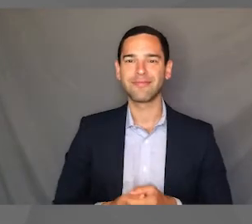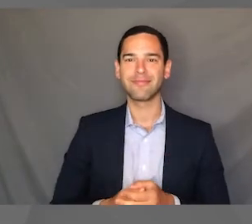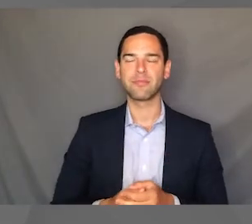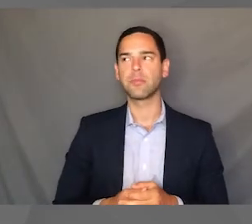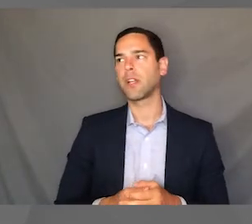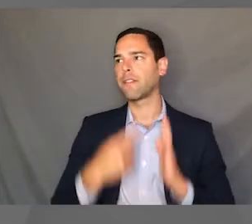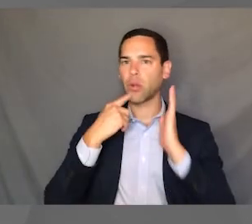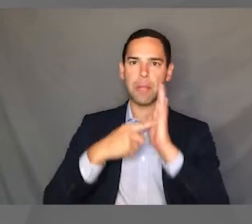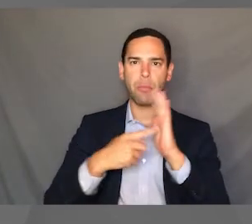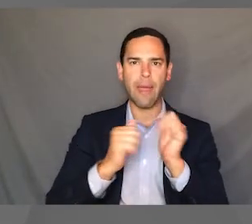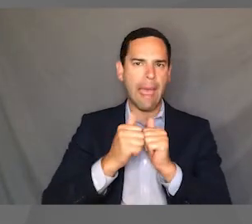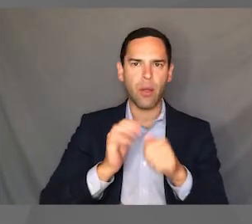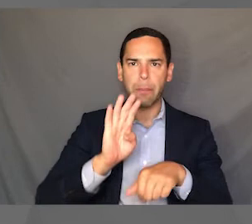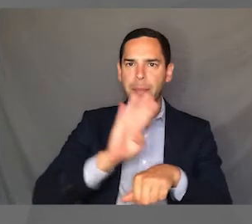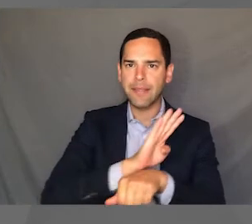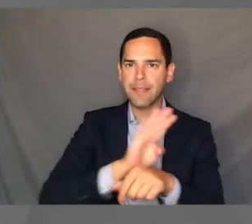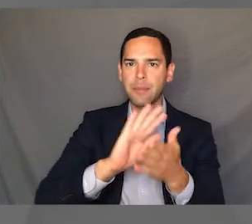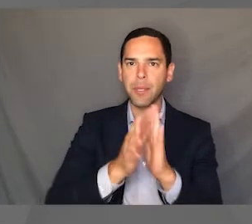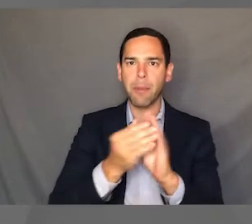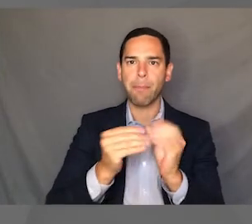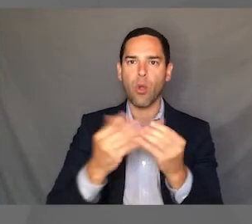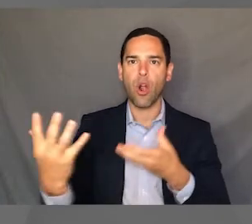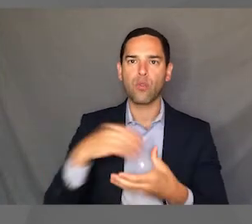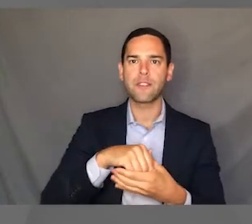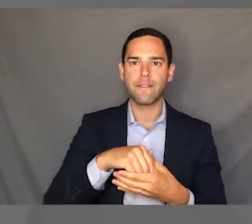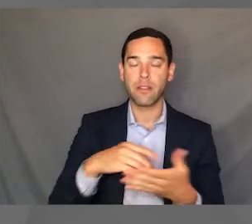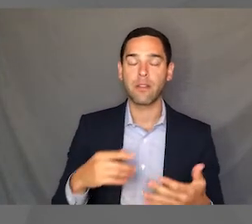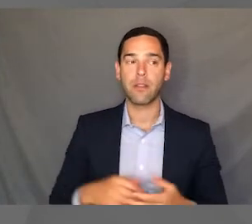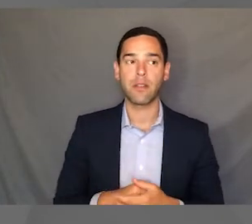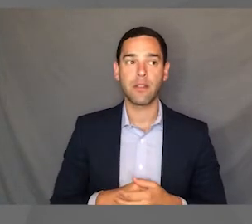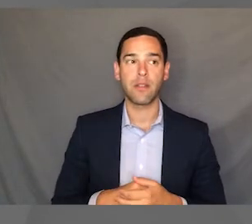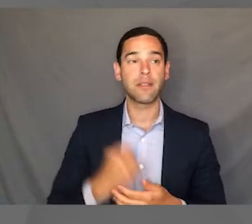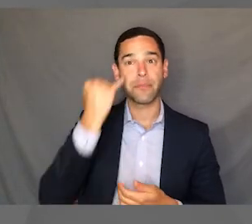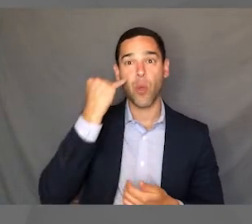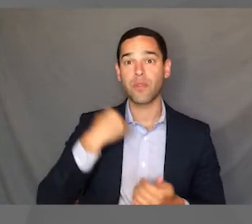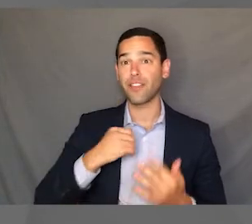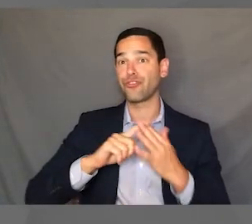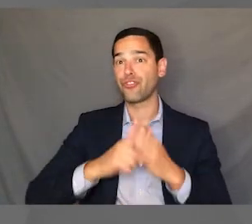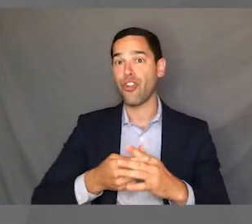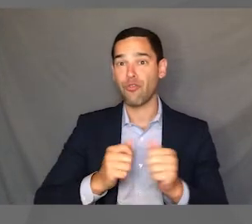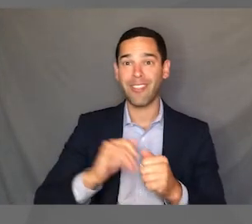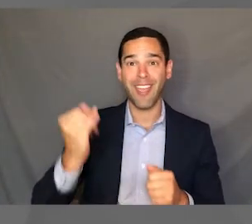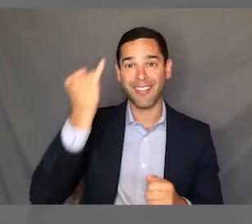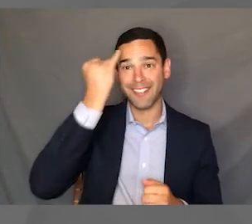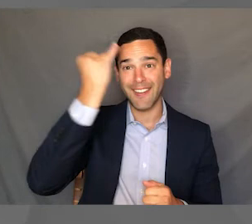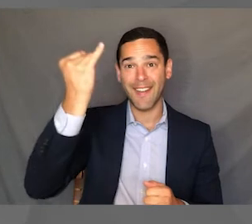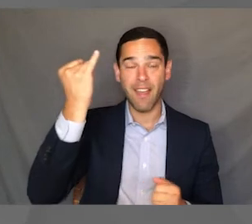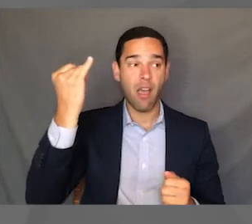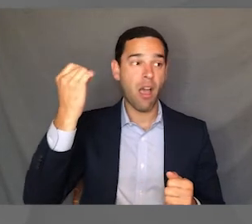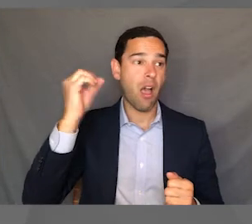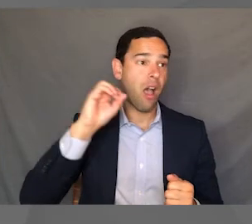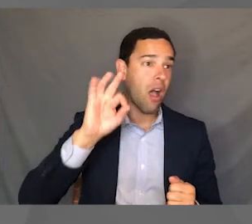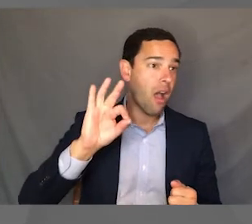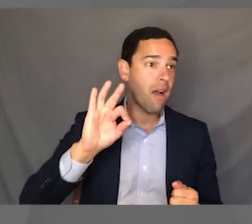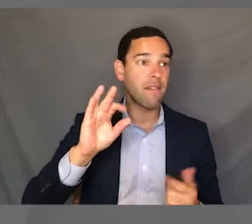employment, much more inclusive. But understand that if you start off with the idea of not looking at it from perspective, that